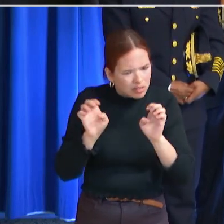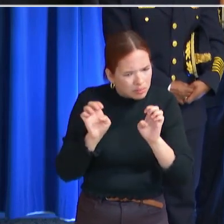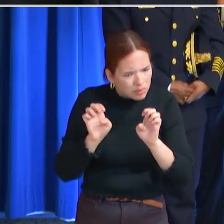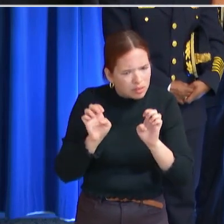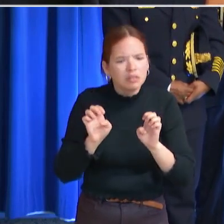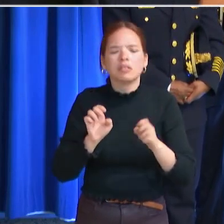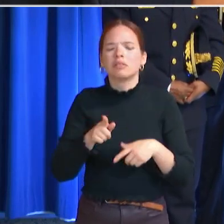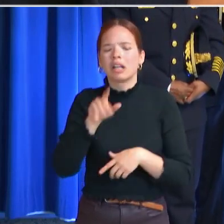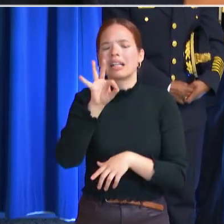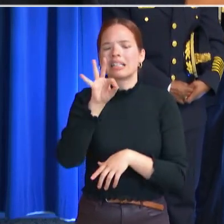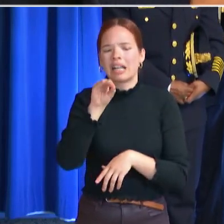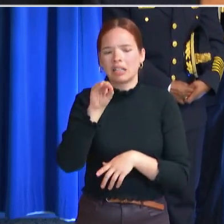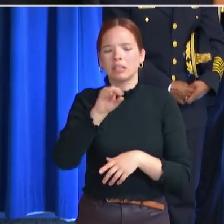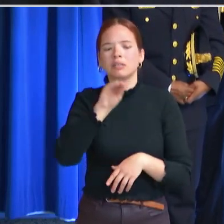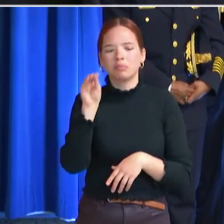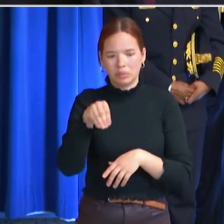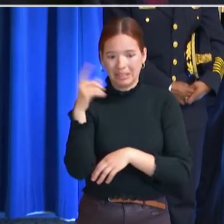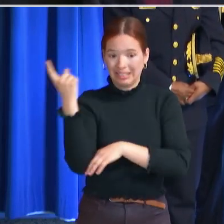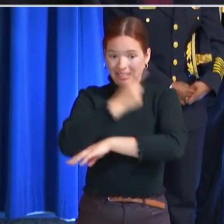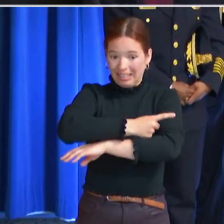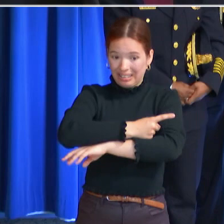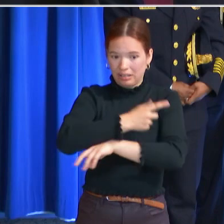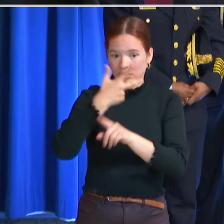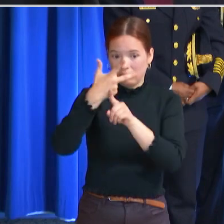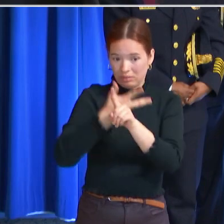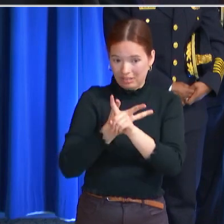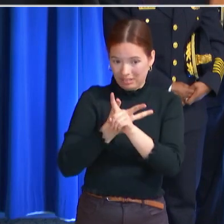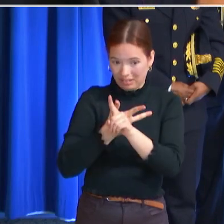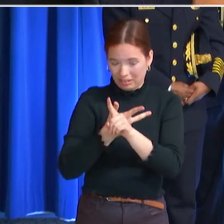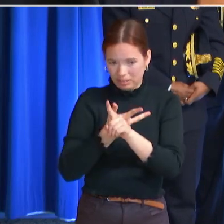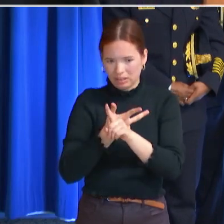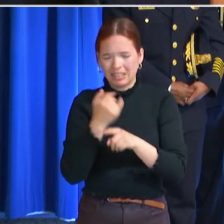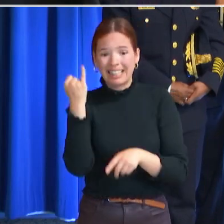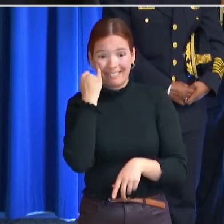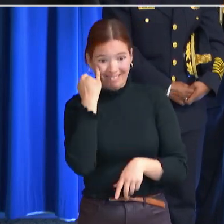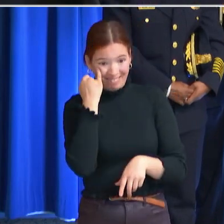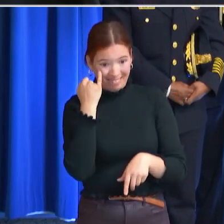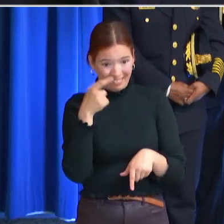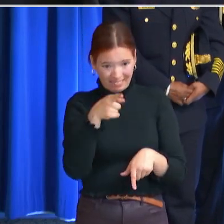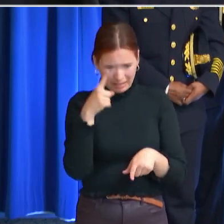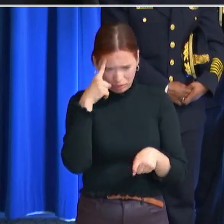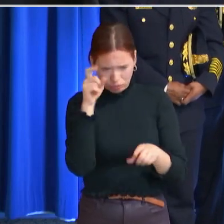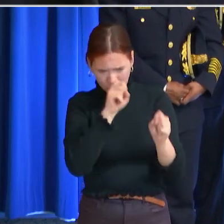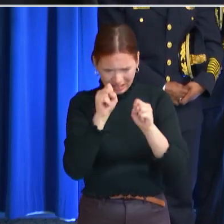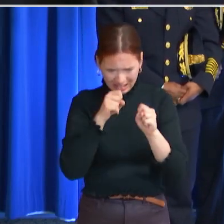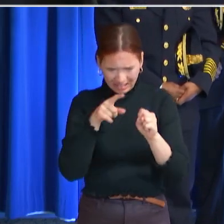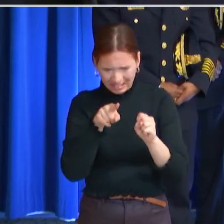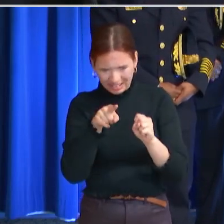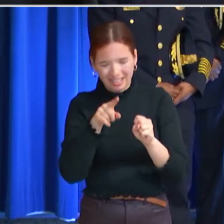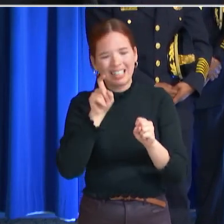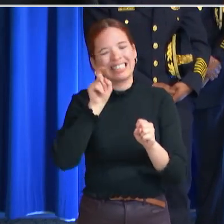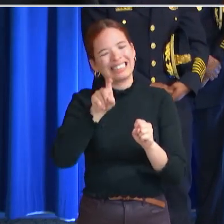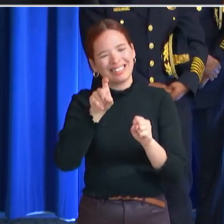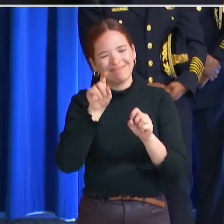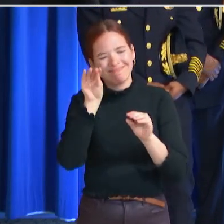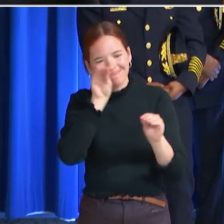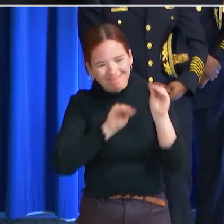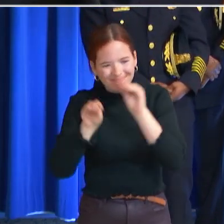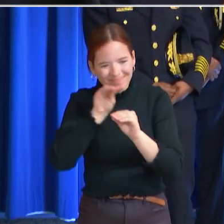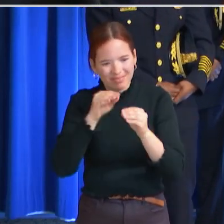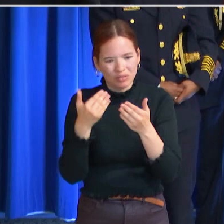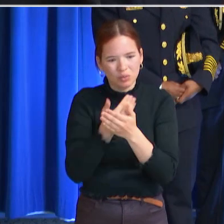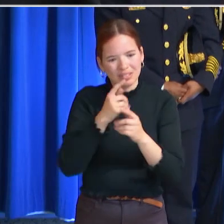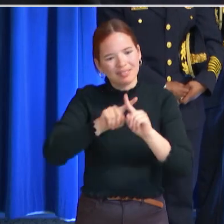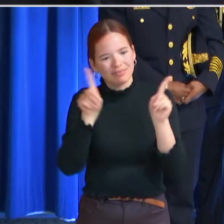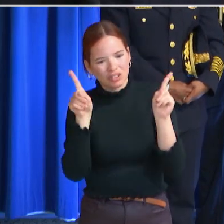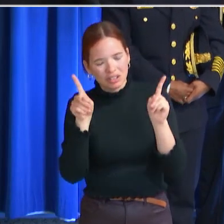so. But if we need to adjust the strategy or move people around, then we want to be able to do that. So I want community members not just see it, but I